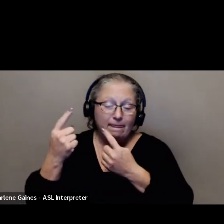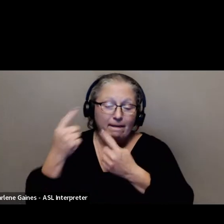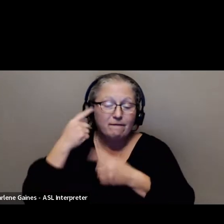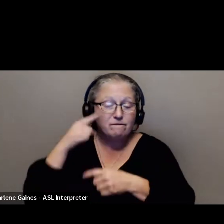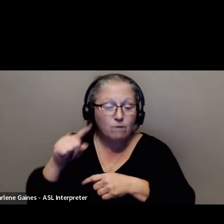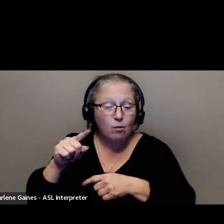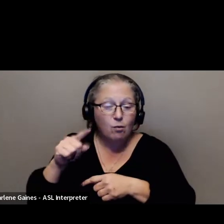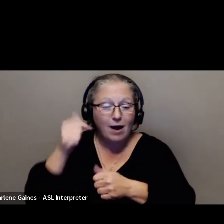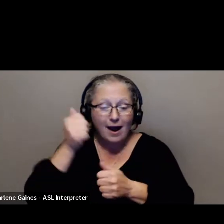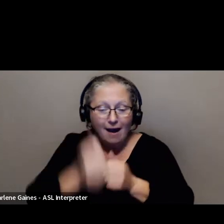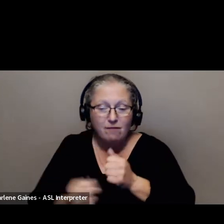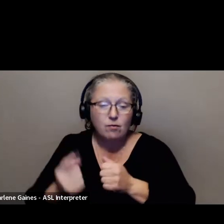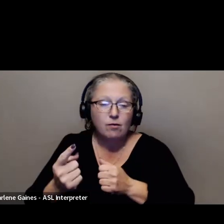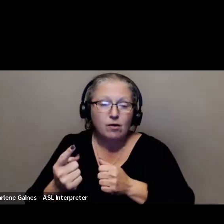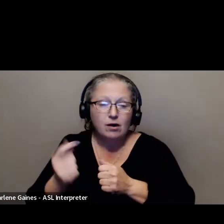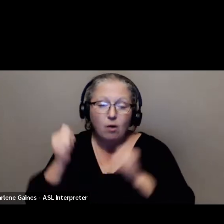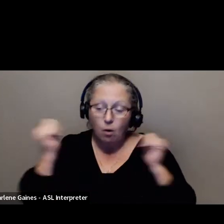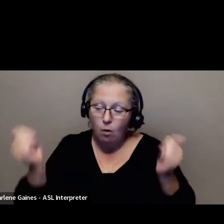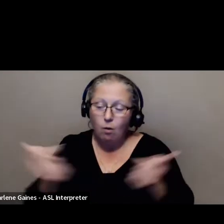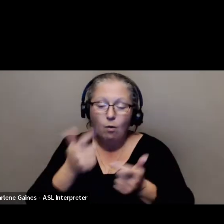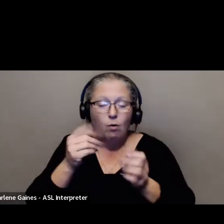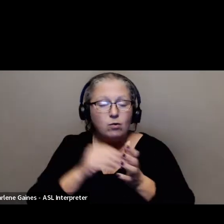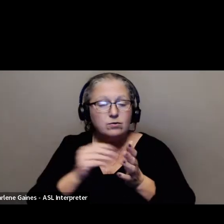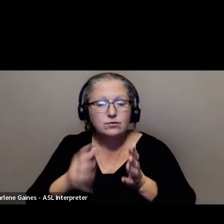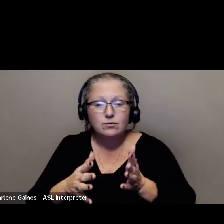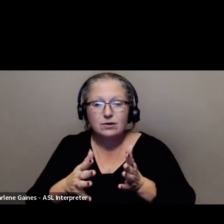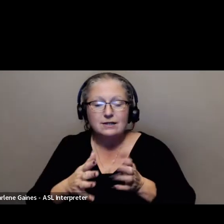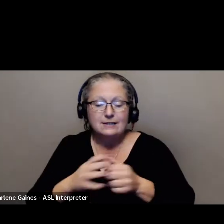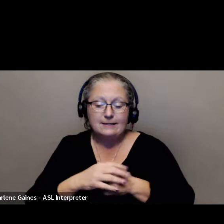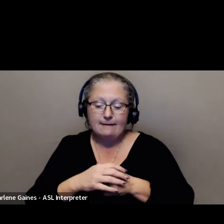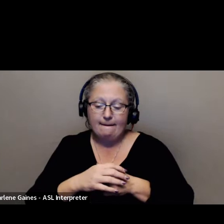for everybody, all of our students.